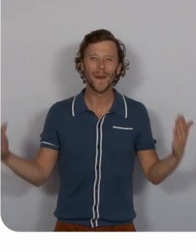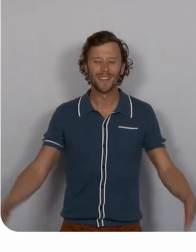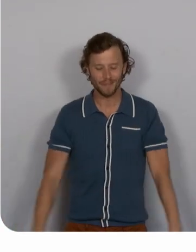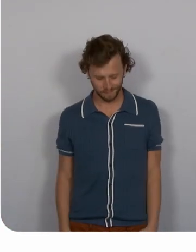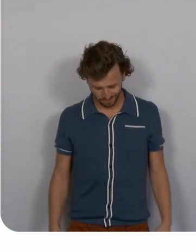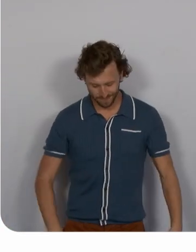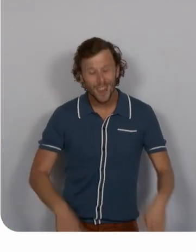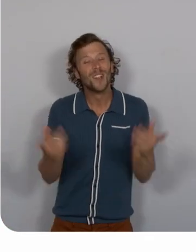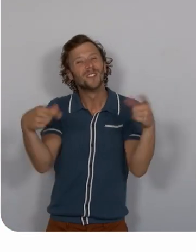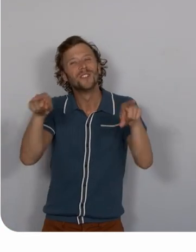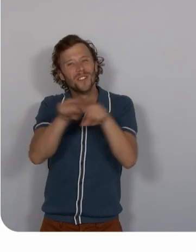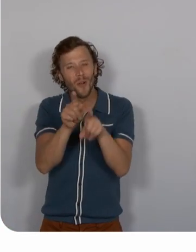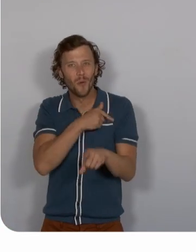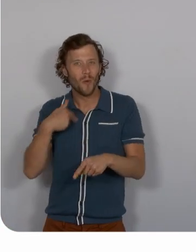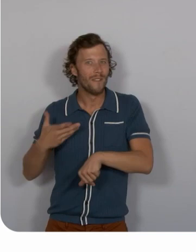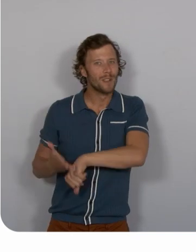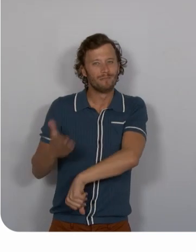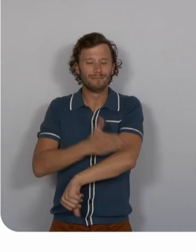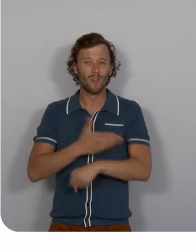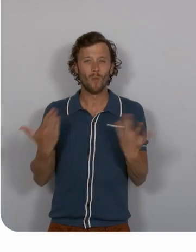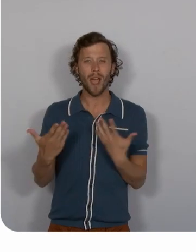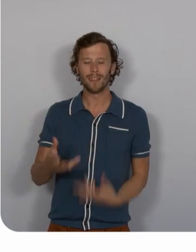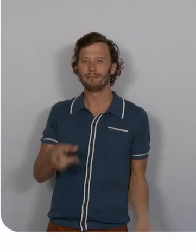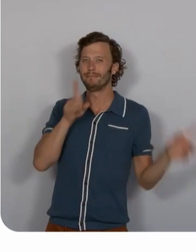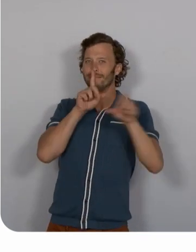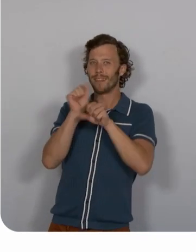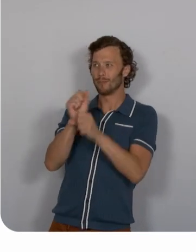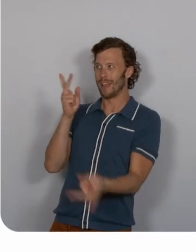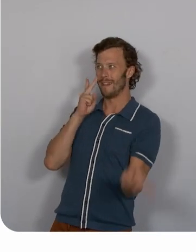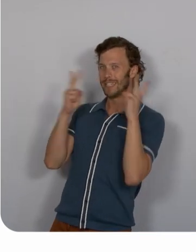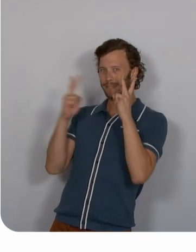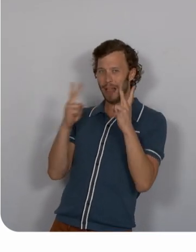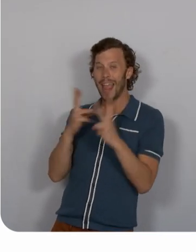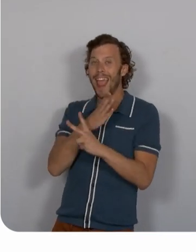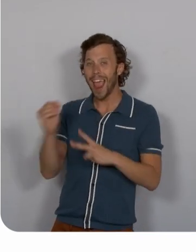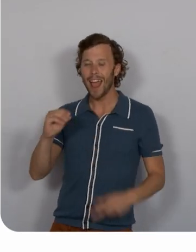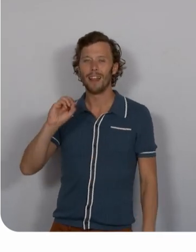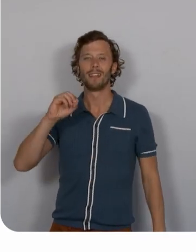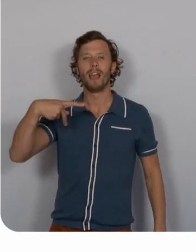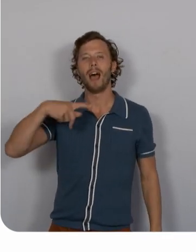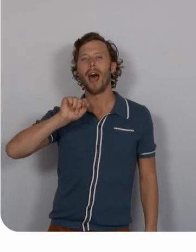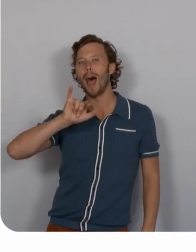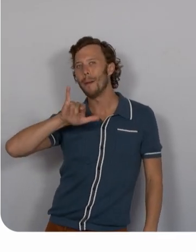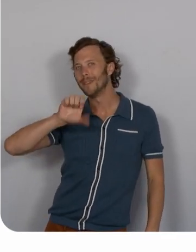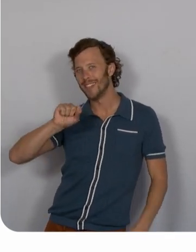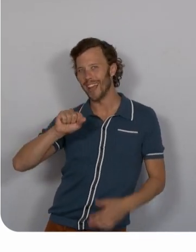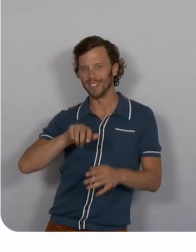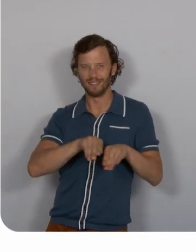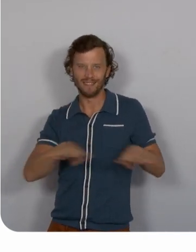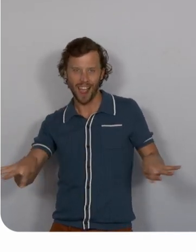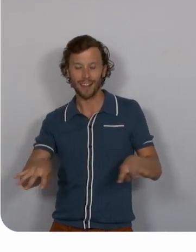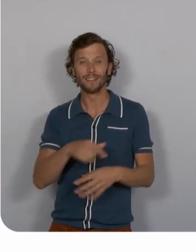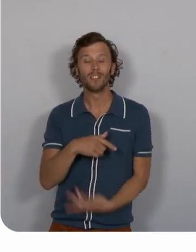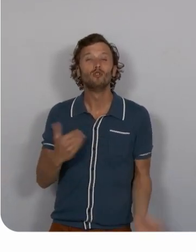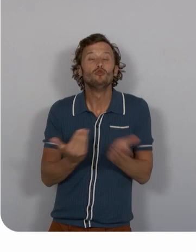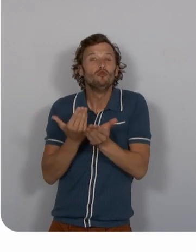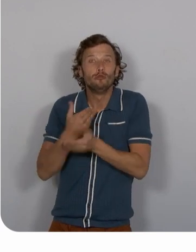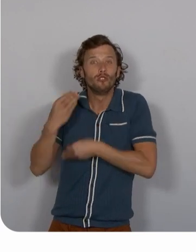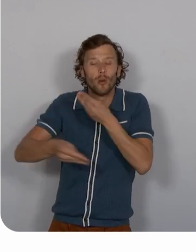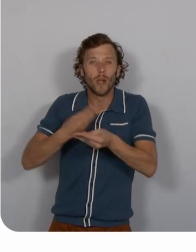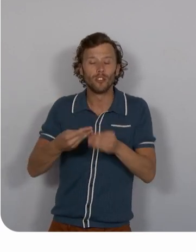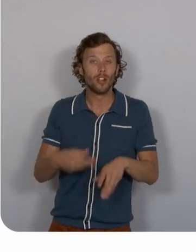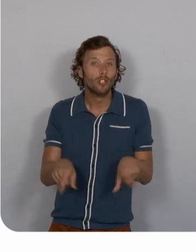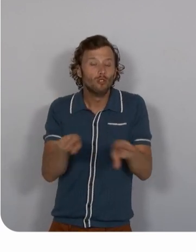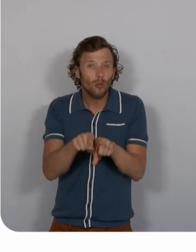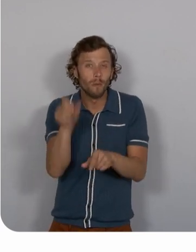We've also made big improvements to the display and the optics stack. This is a new display system and a new generation of the same pancake lenses